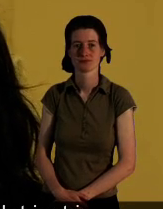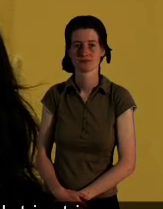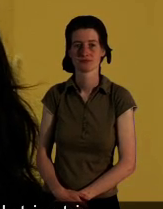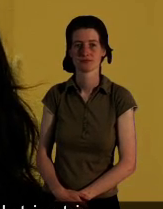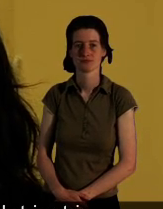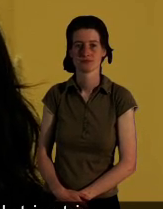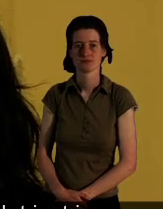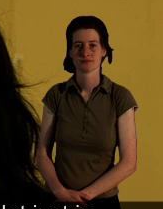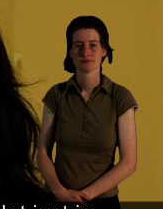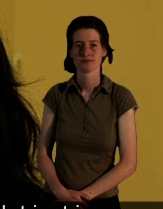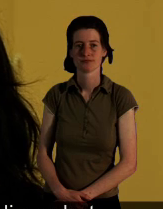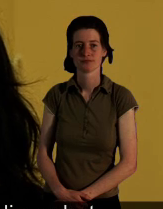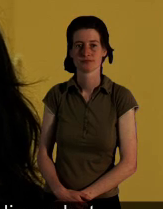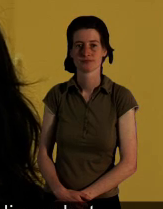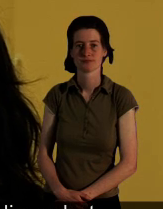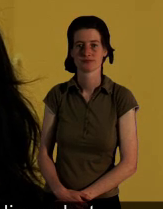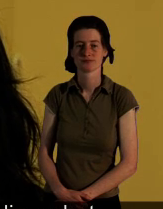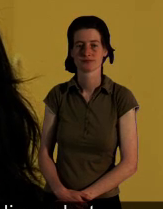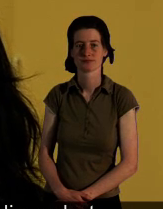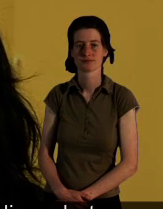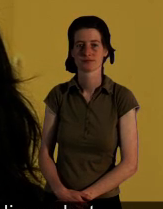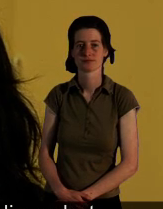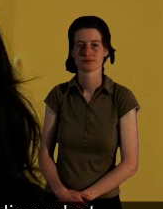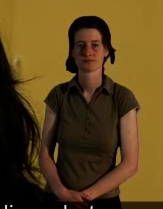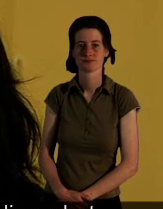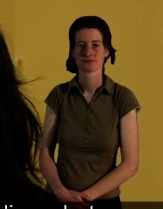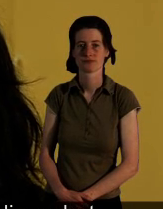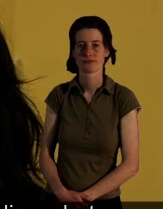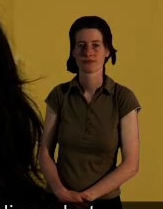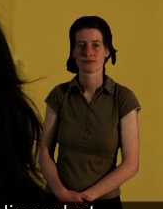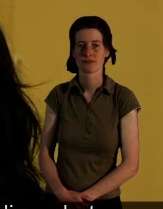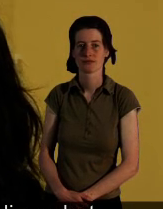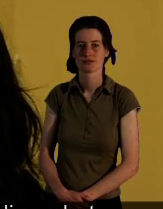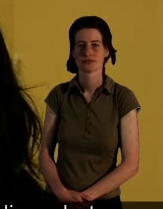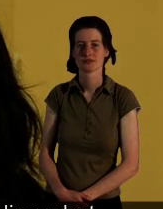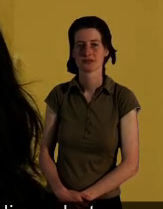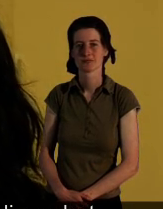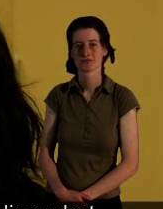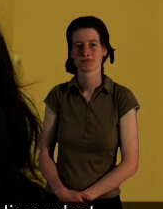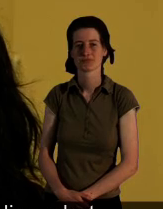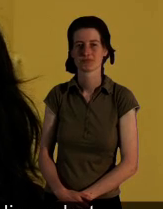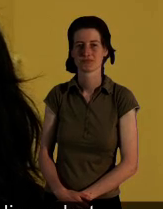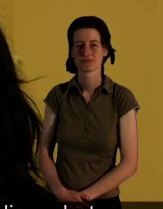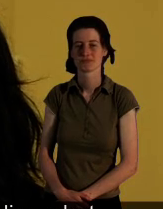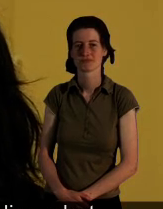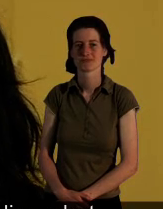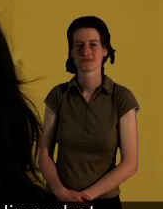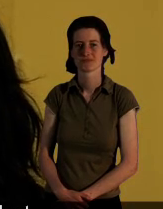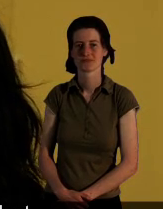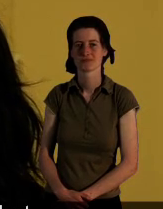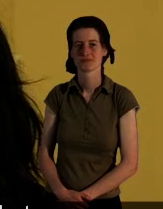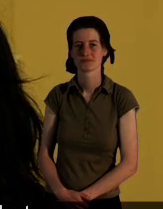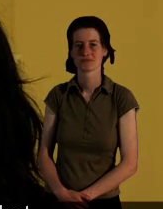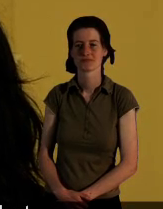the field of disability, but there's just this general feeling that people sit in offices deciding what people in communities and groups